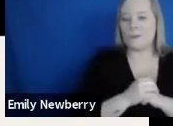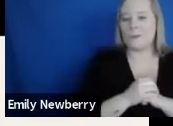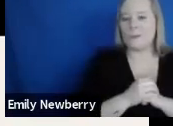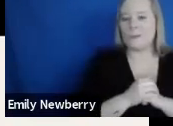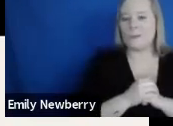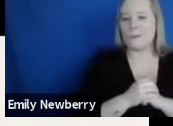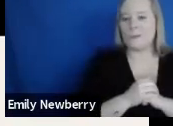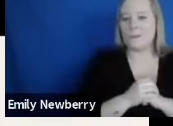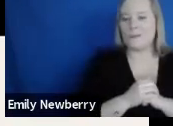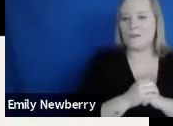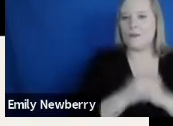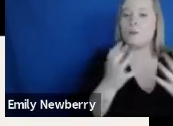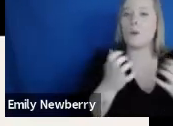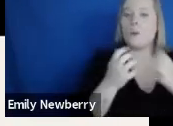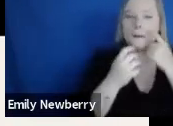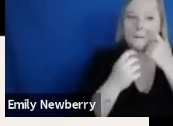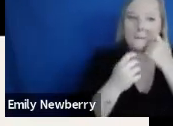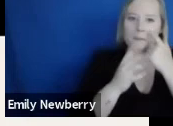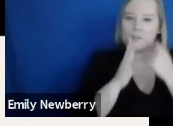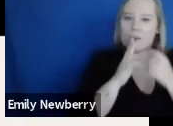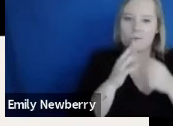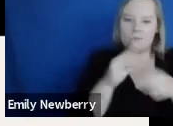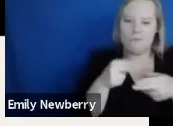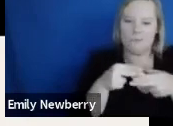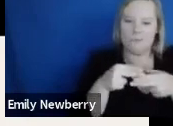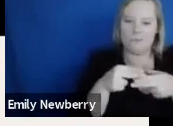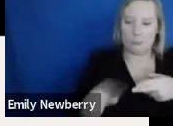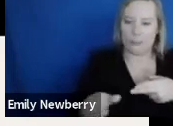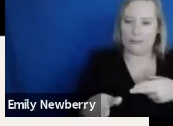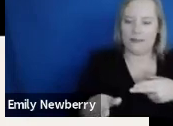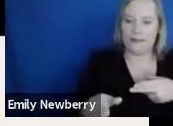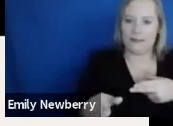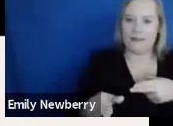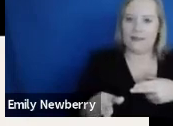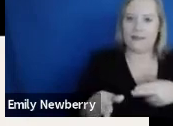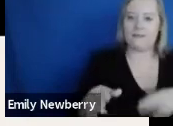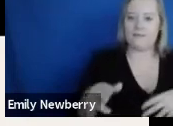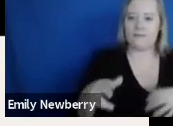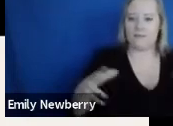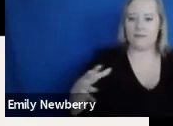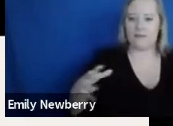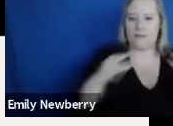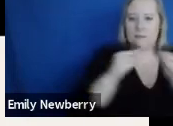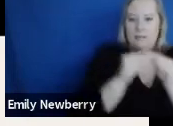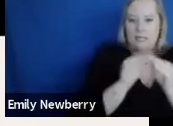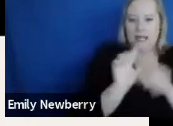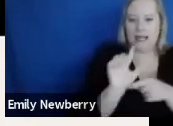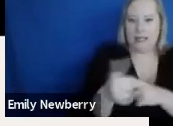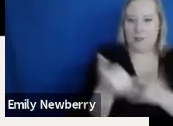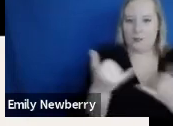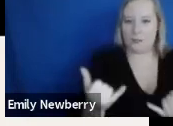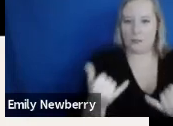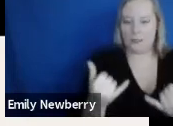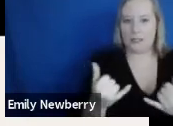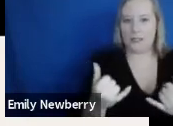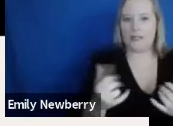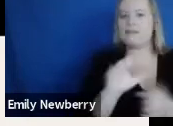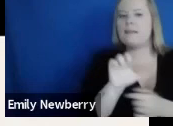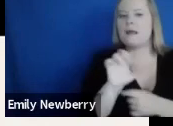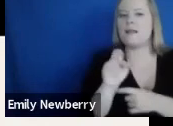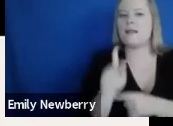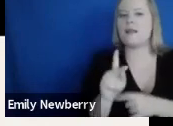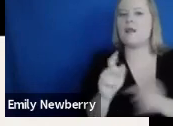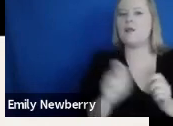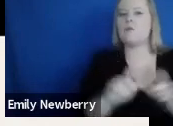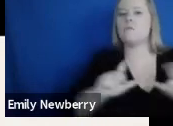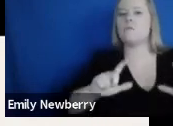let me just talk about very quickly the forum that's later today. The link was posted into the